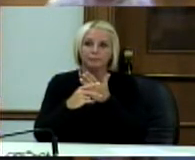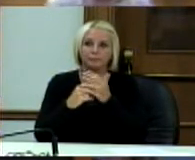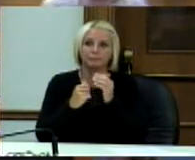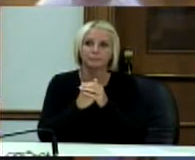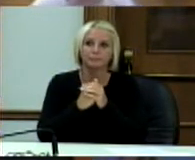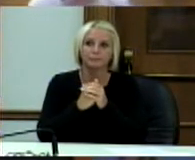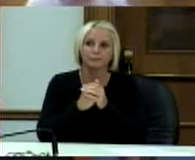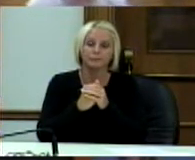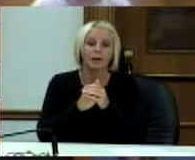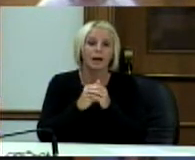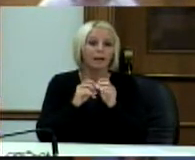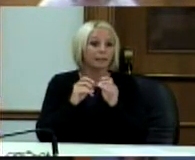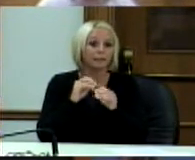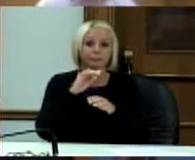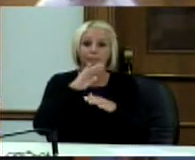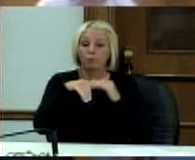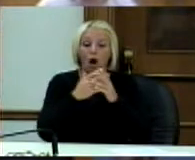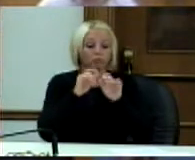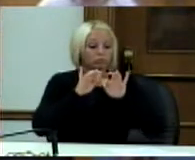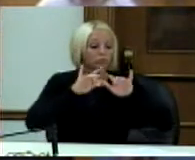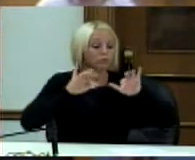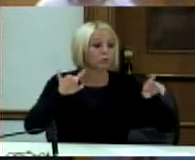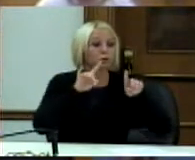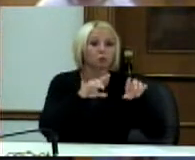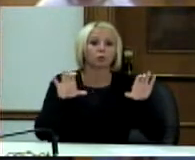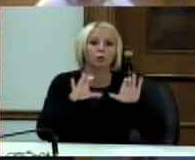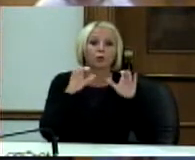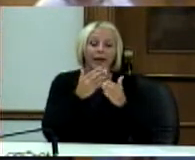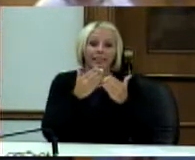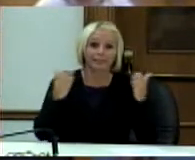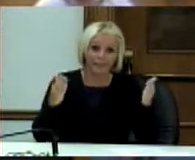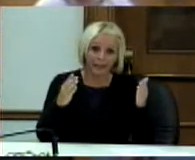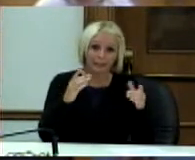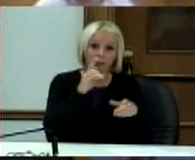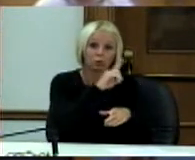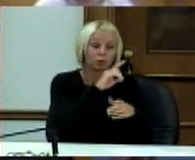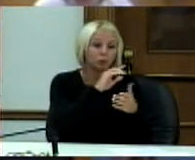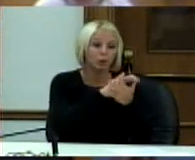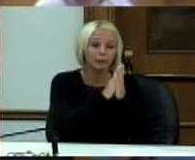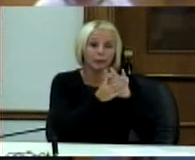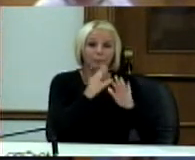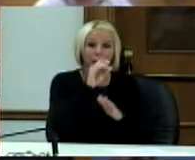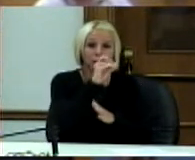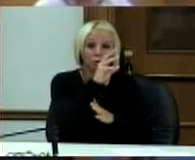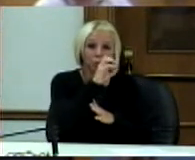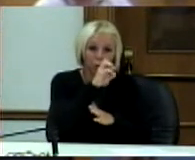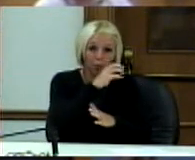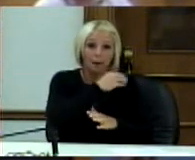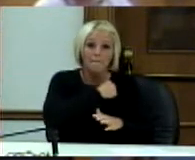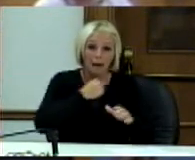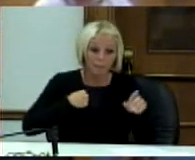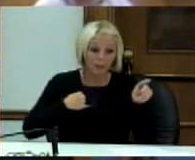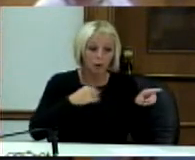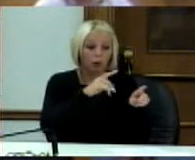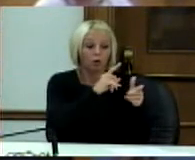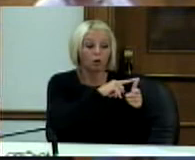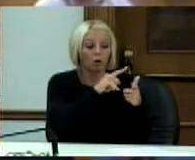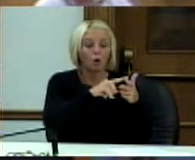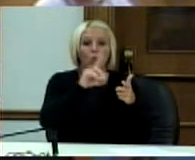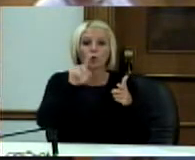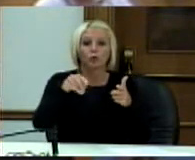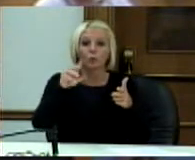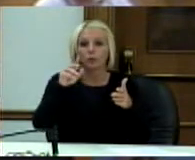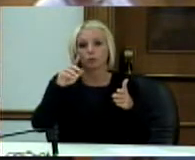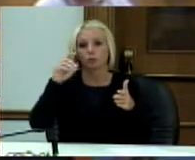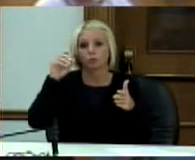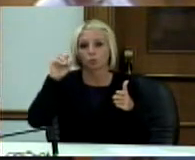all going on to do great things. One's going to Cameroon as a Peace Corps member, one's returning back to St. Olaf as a